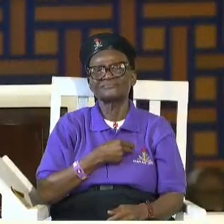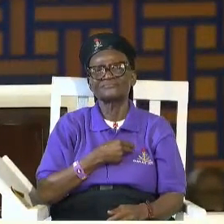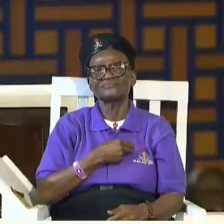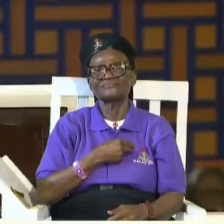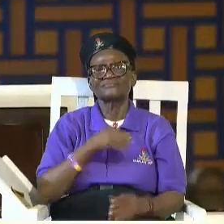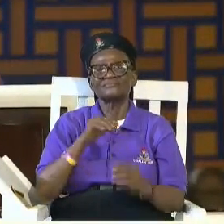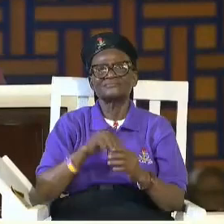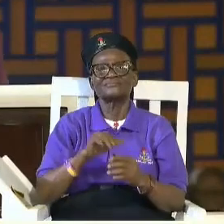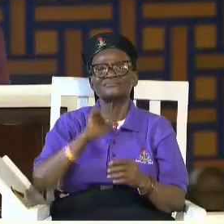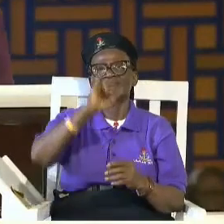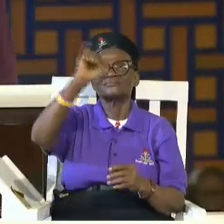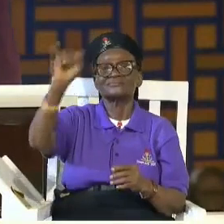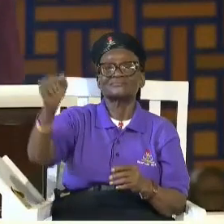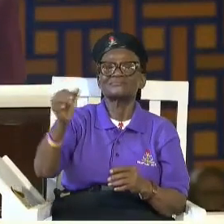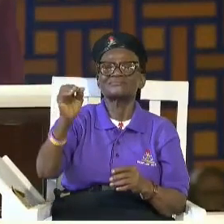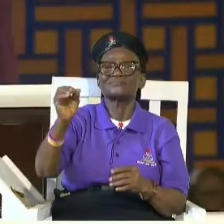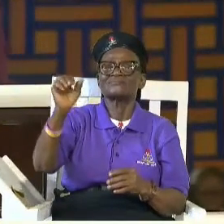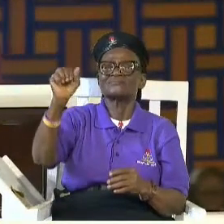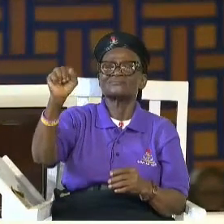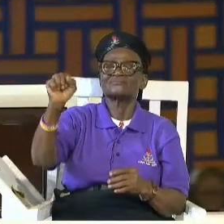in Joshua chapter 6,